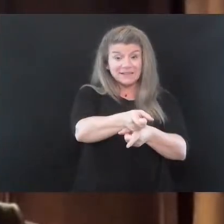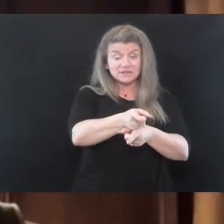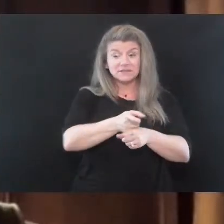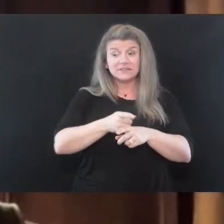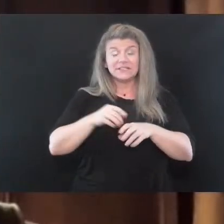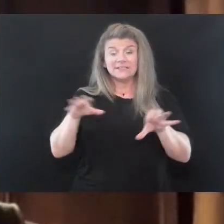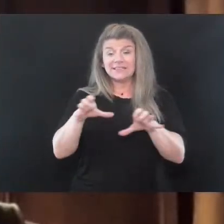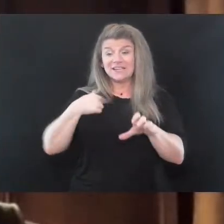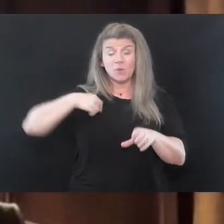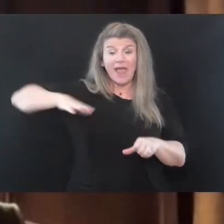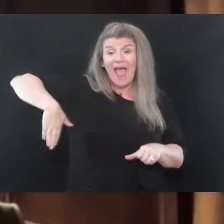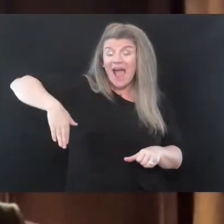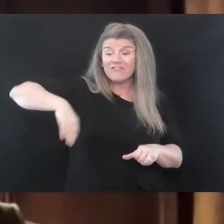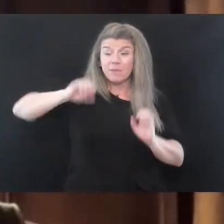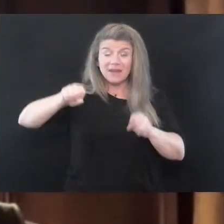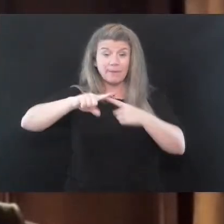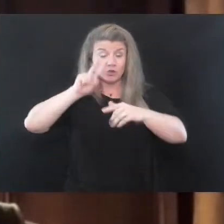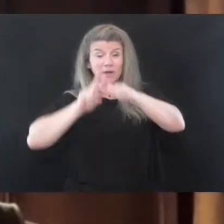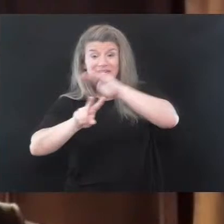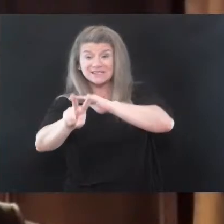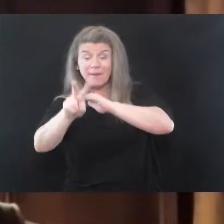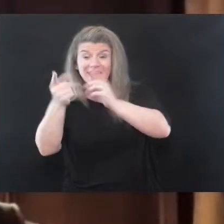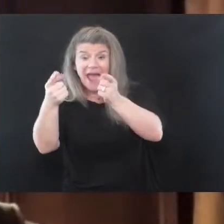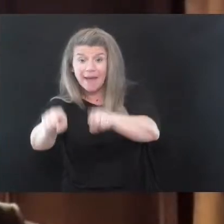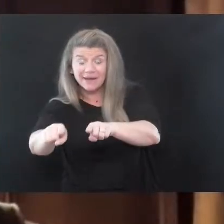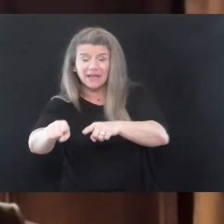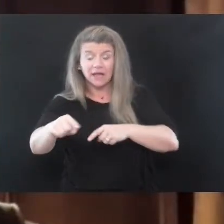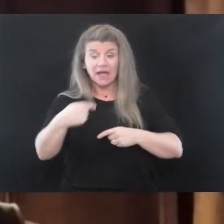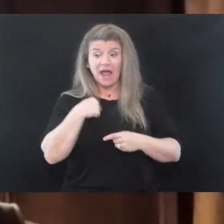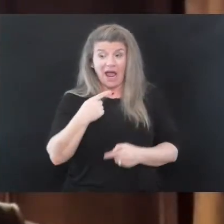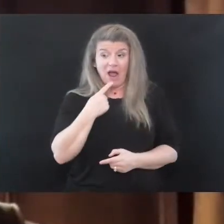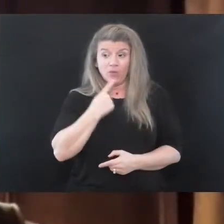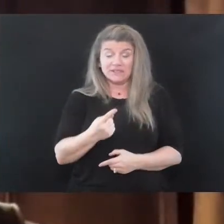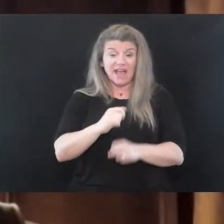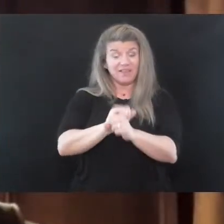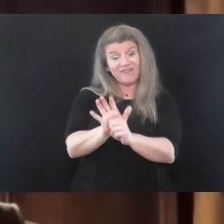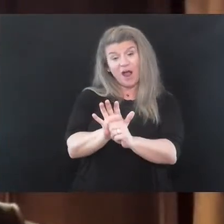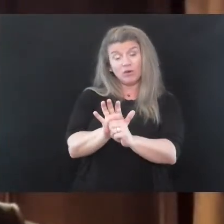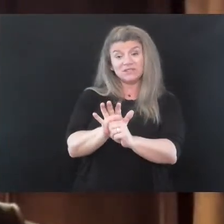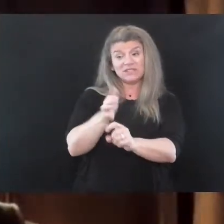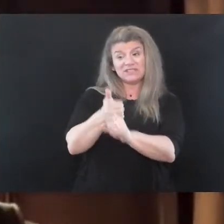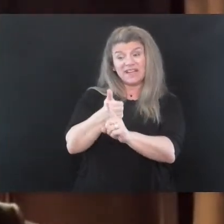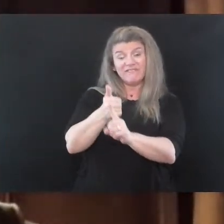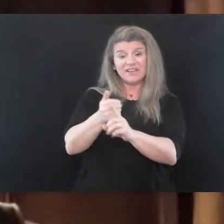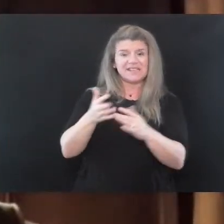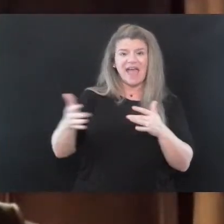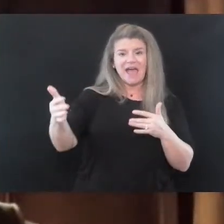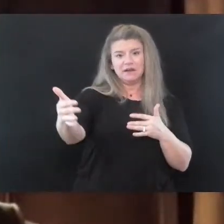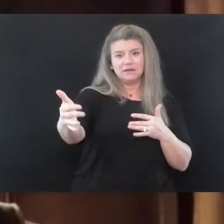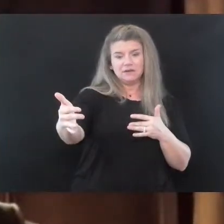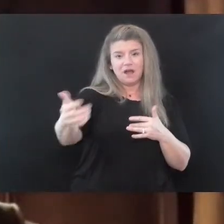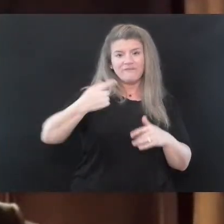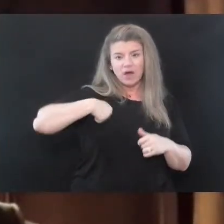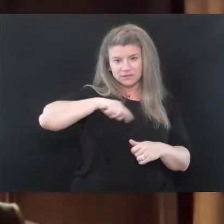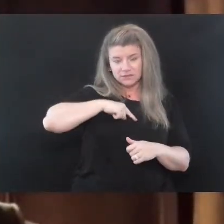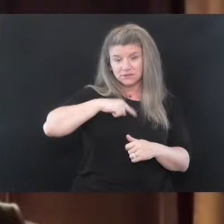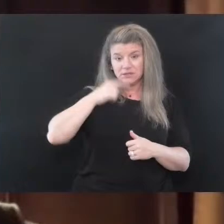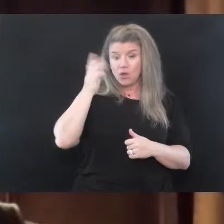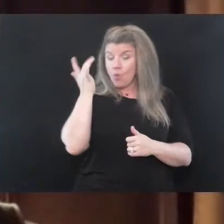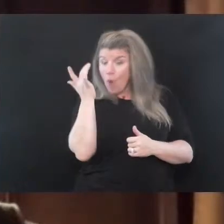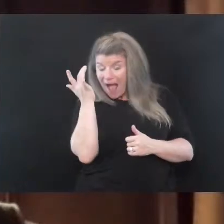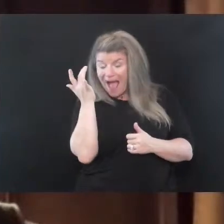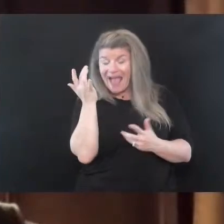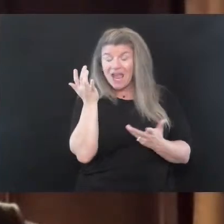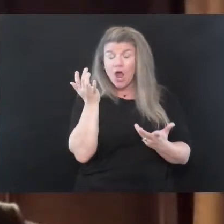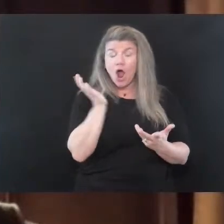that we haven't been able to anticipate, I would say the virus is well ahead of us. But because we